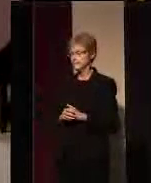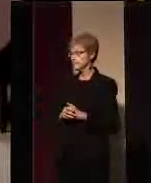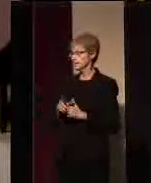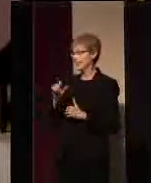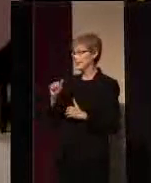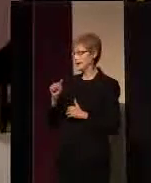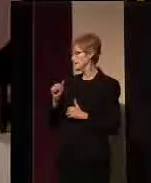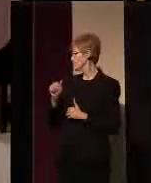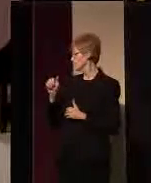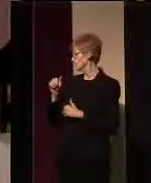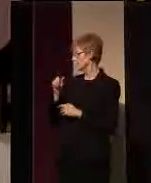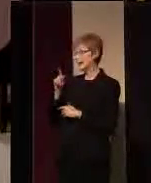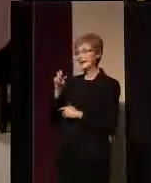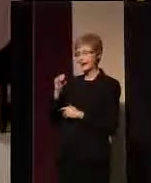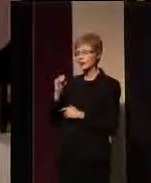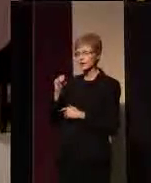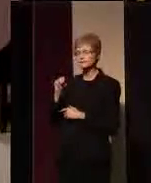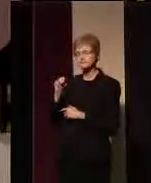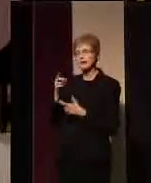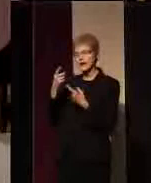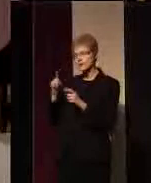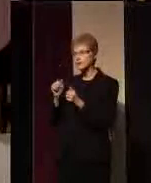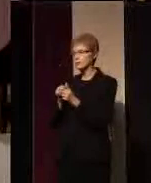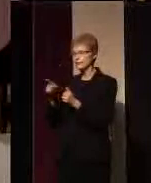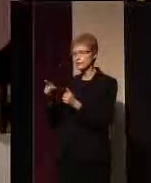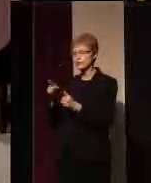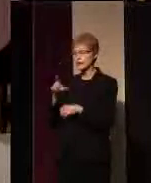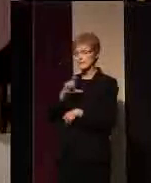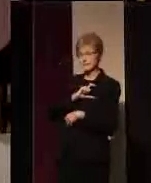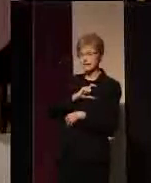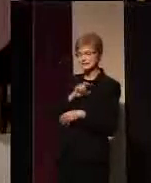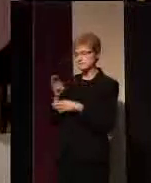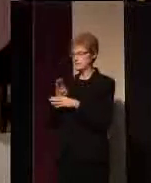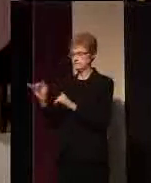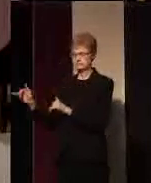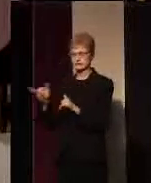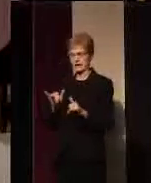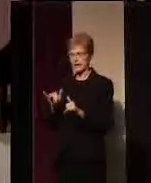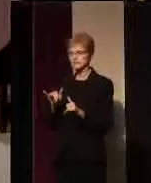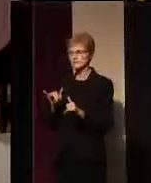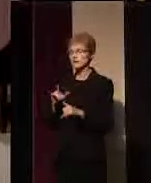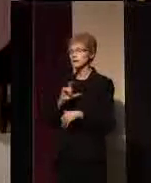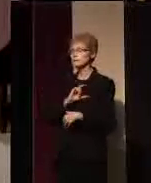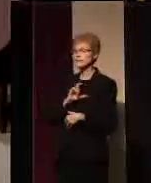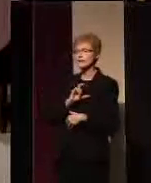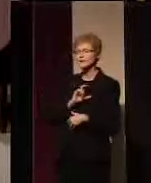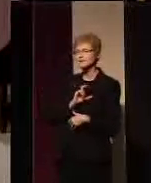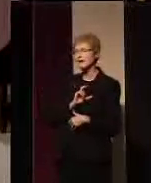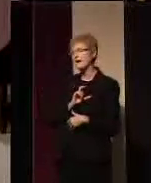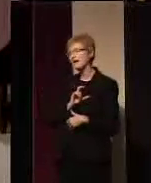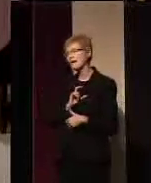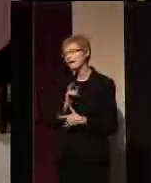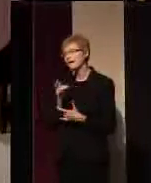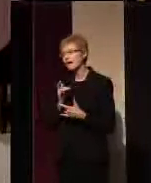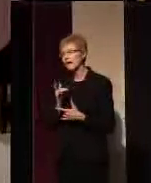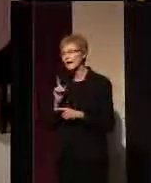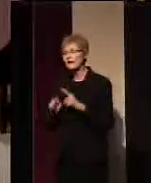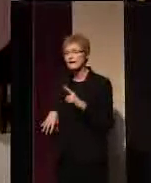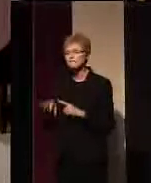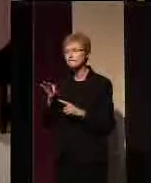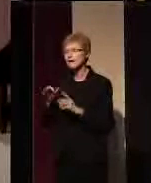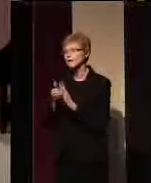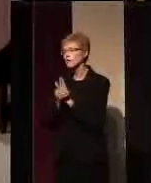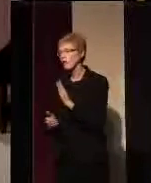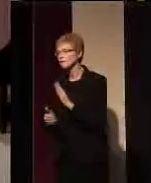I think policing in some ways is not any different than any business. And for the folks who say we cannot find qualified fill in the minority blank